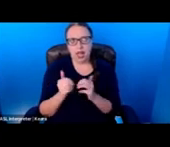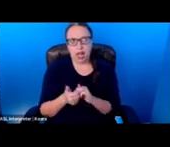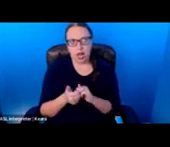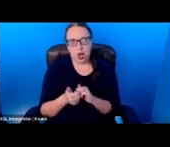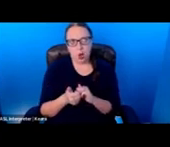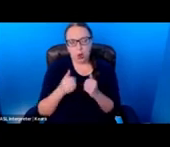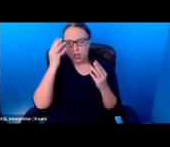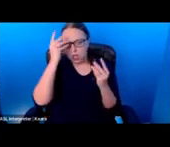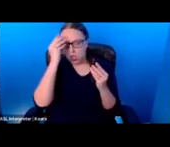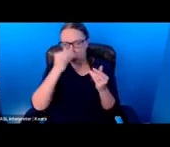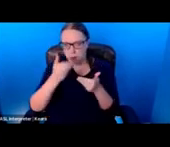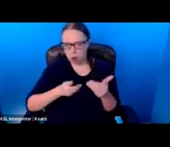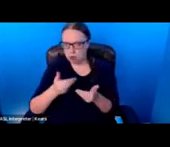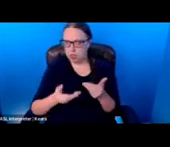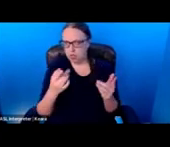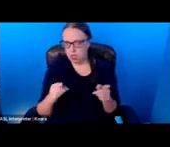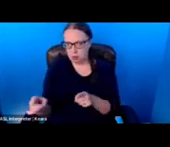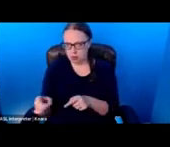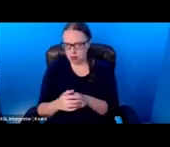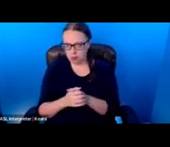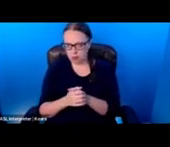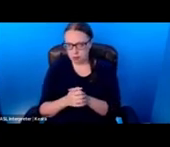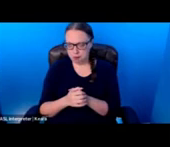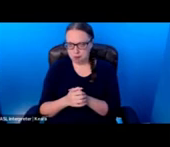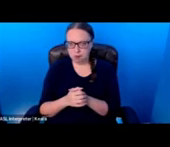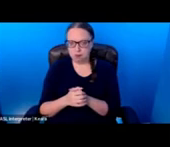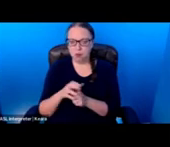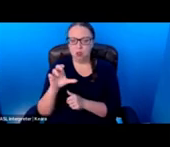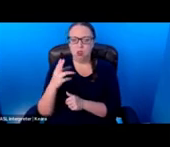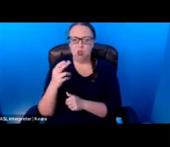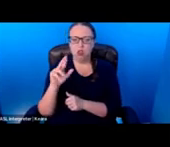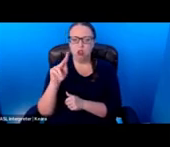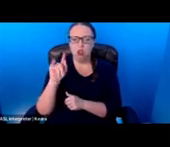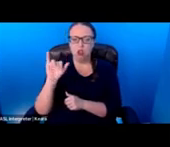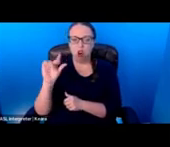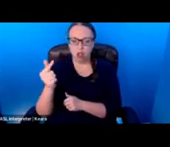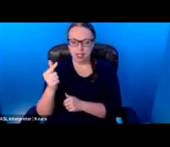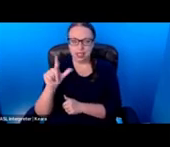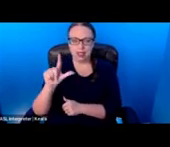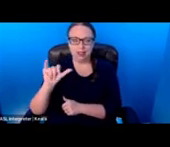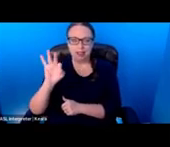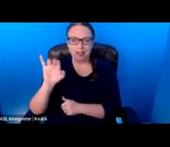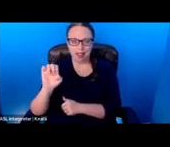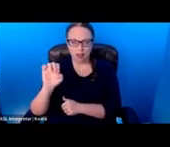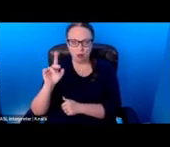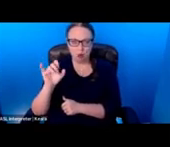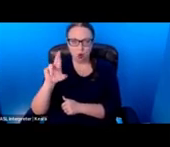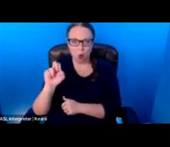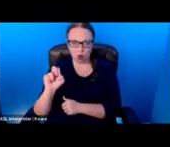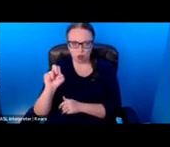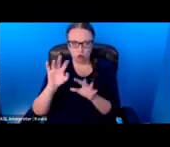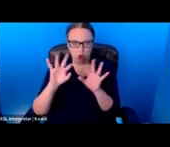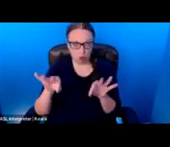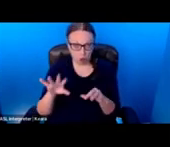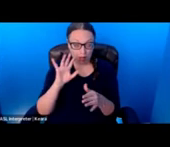some of the thought processes are happening. Charting the Life Course framework was created to help individuals and families.